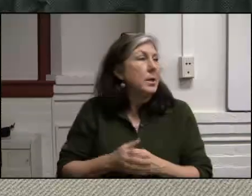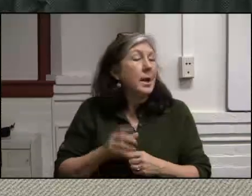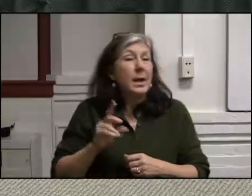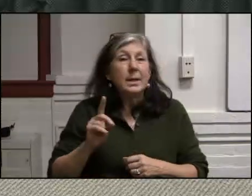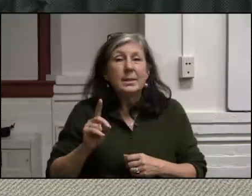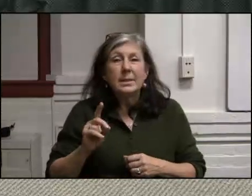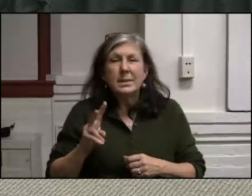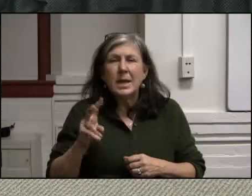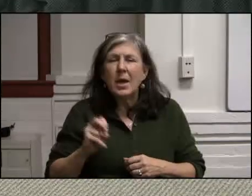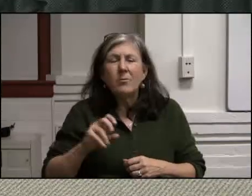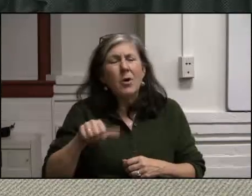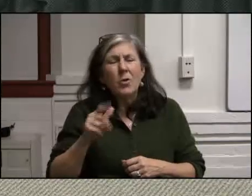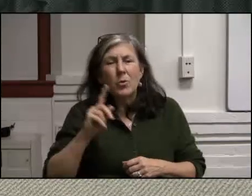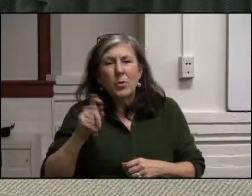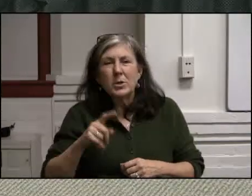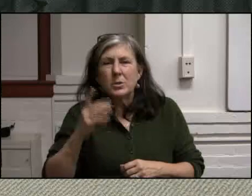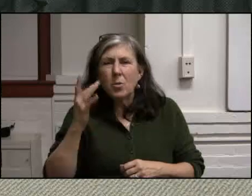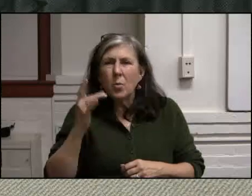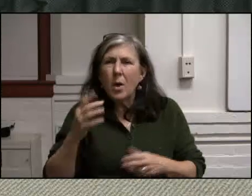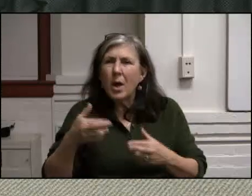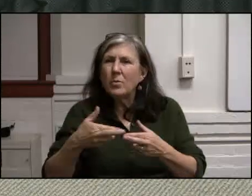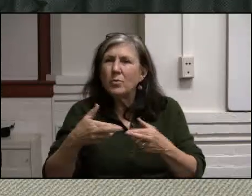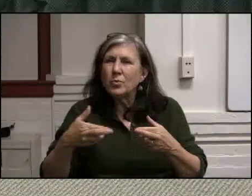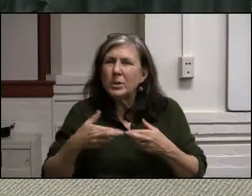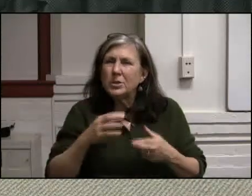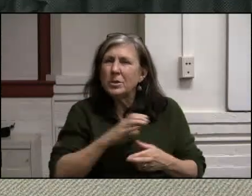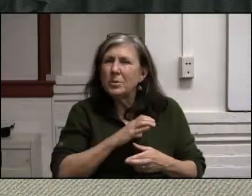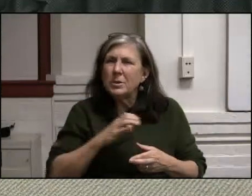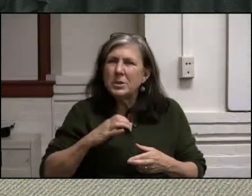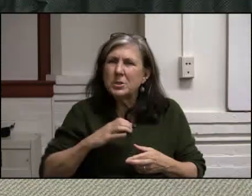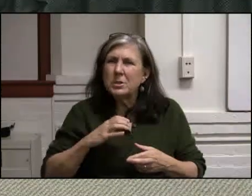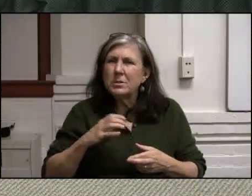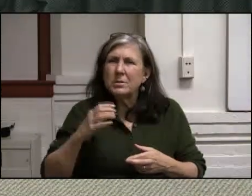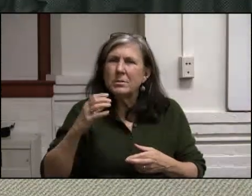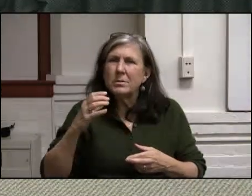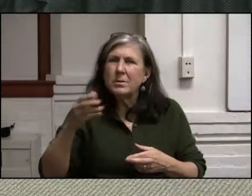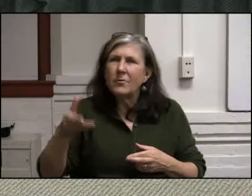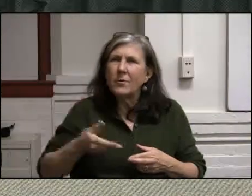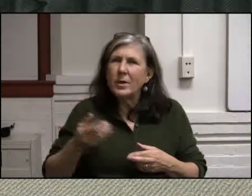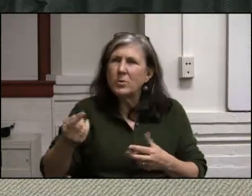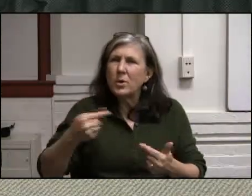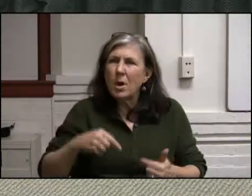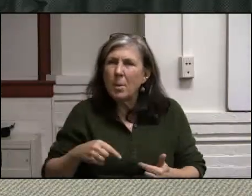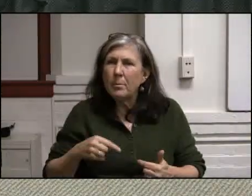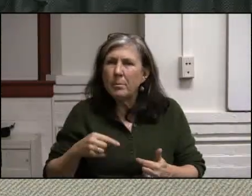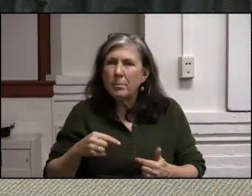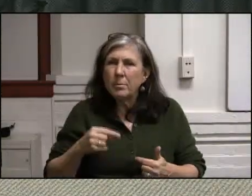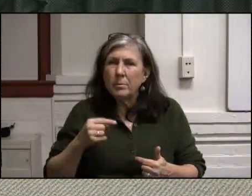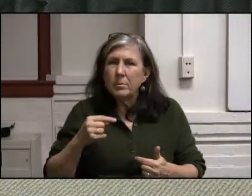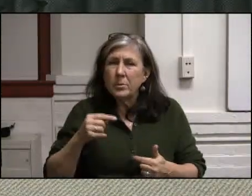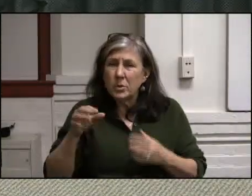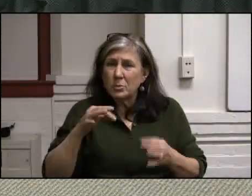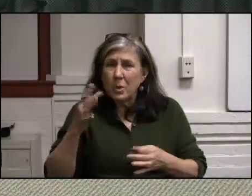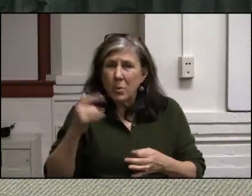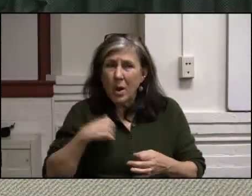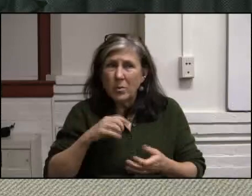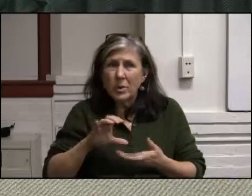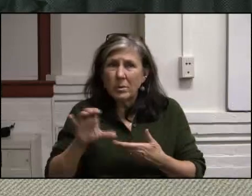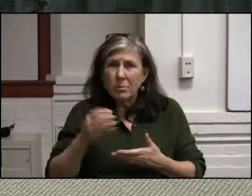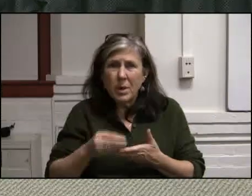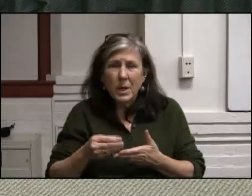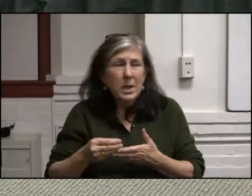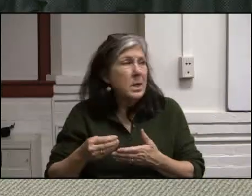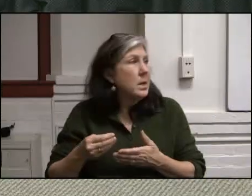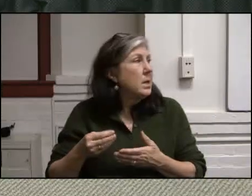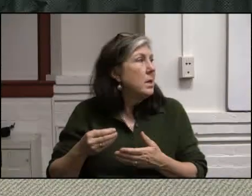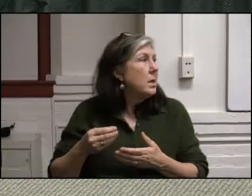questions about this, why was the regional commission, why are we asking them to come at this point? To talk about why we give them so much money, was it? Well, you could say the